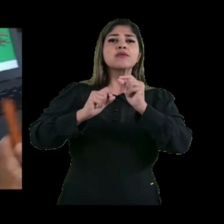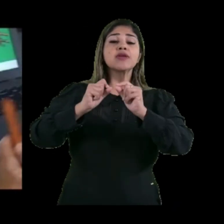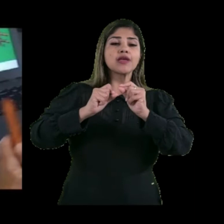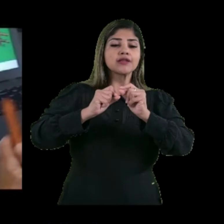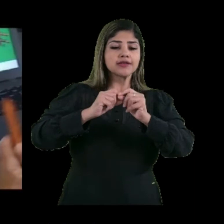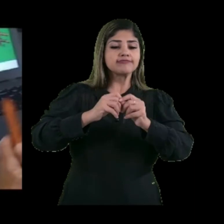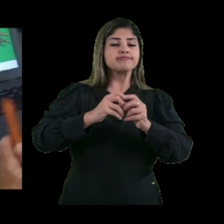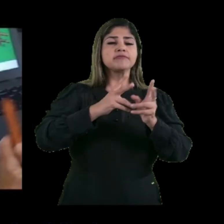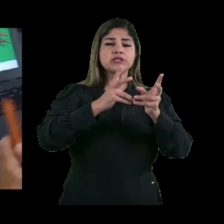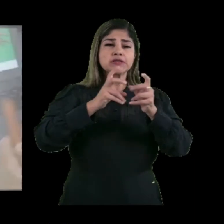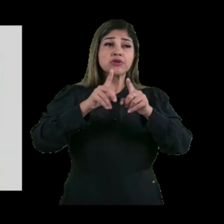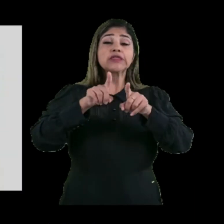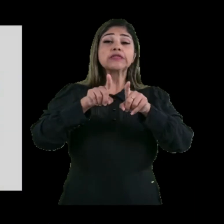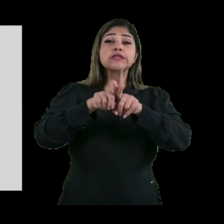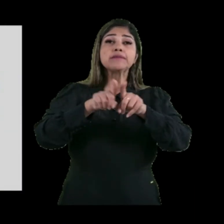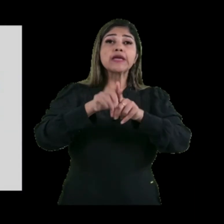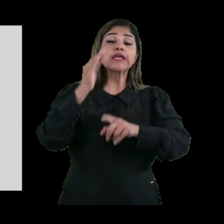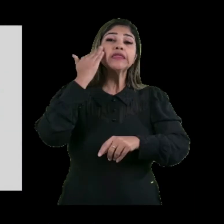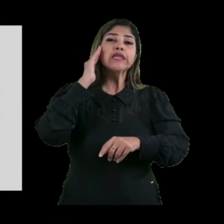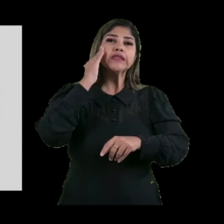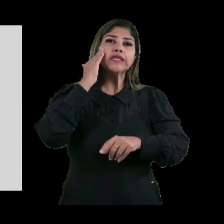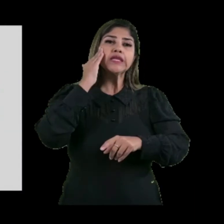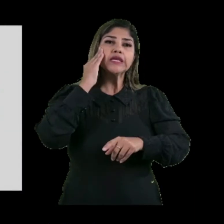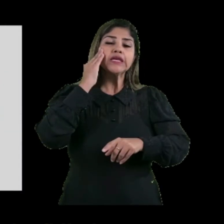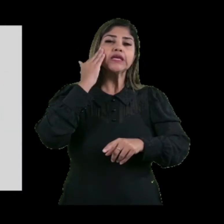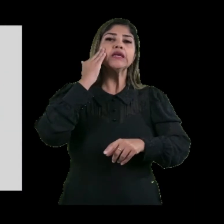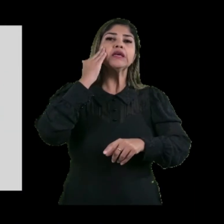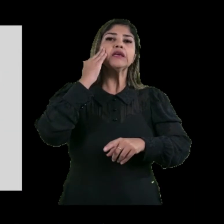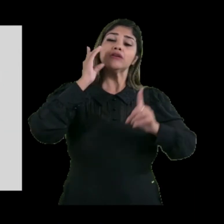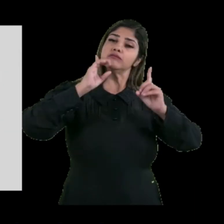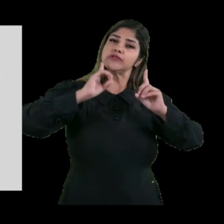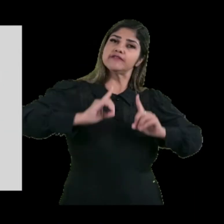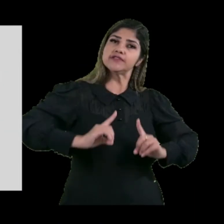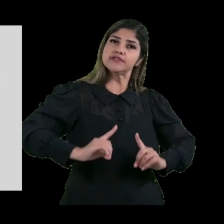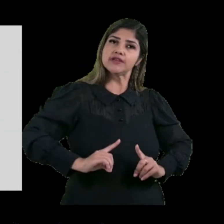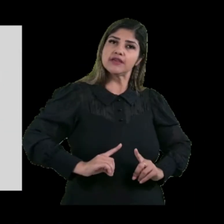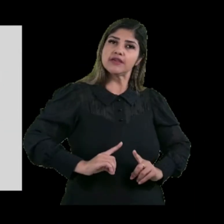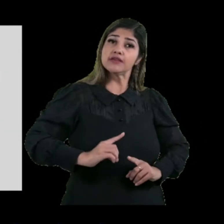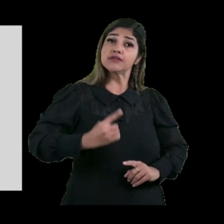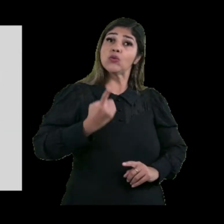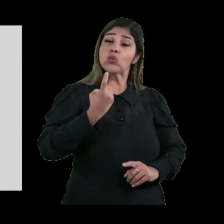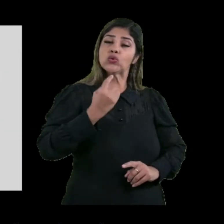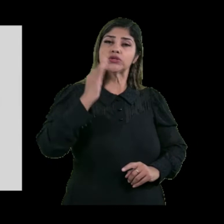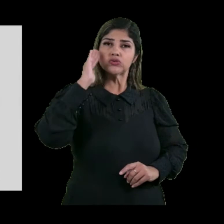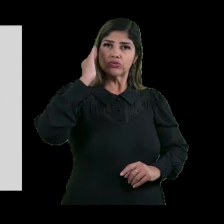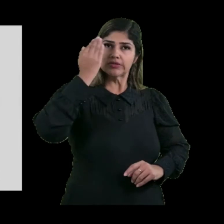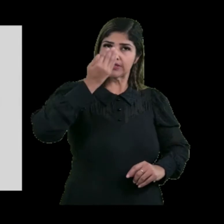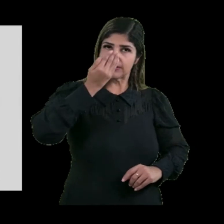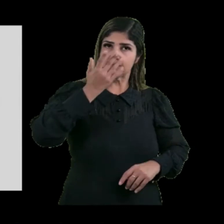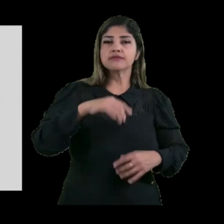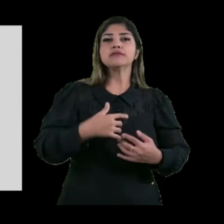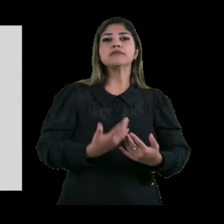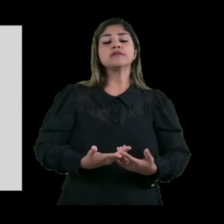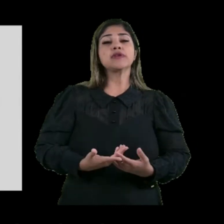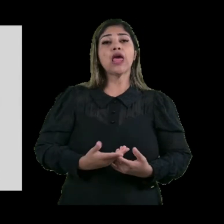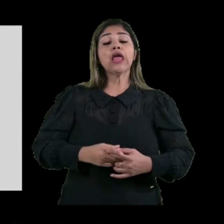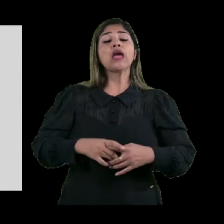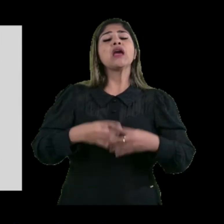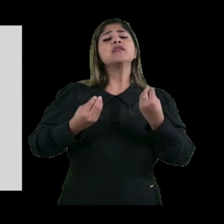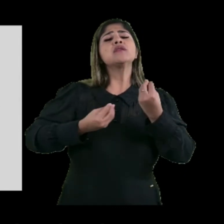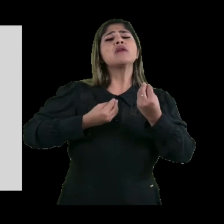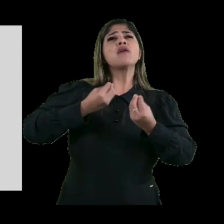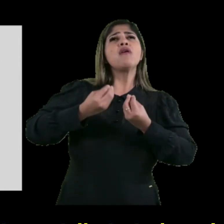understanding deafblindness as a singular disability. We brought up as a question, in what terms of history